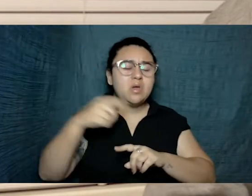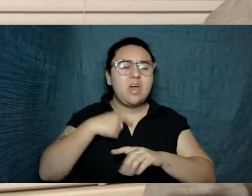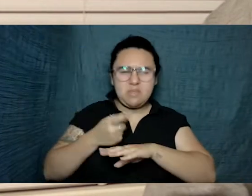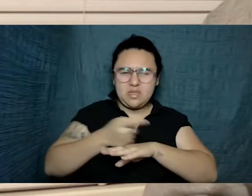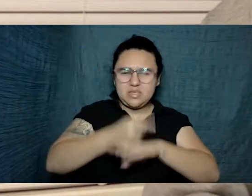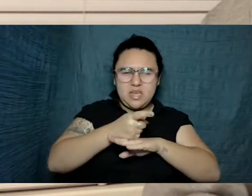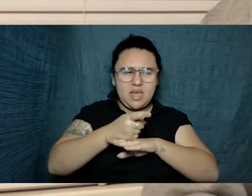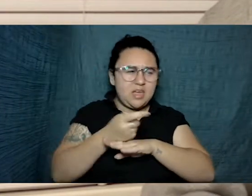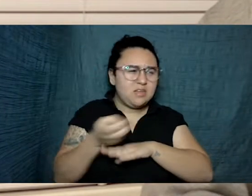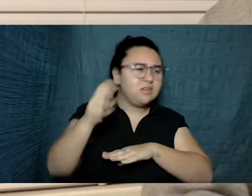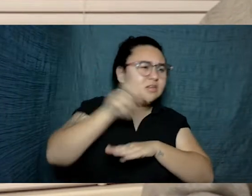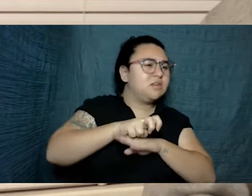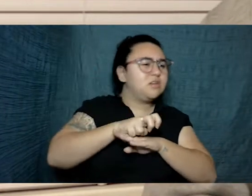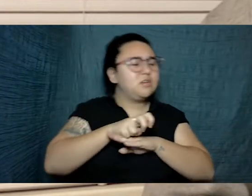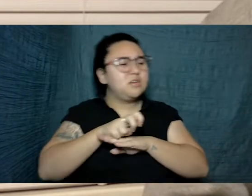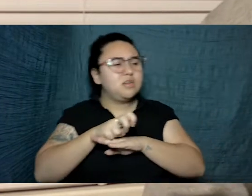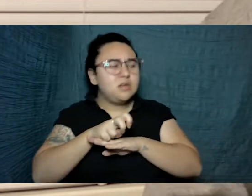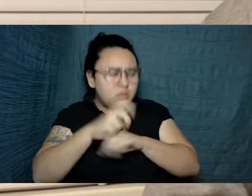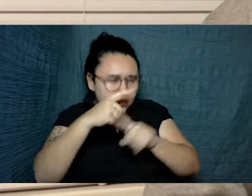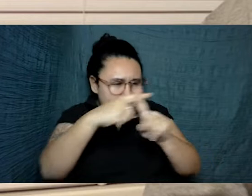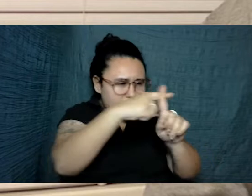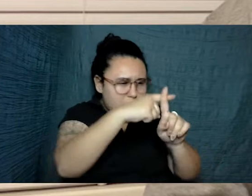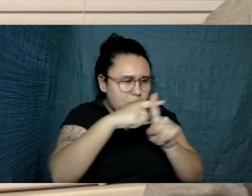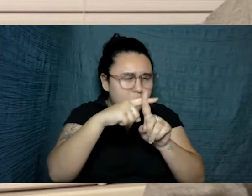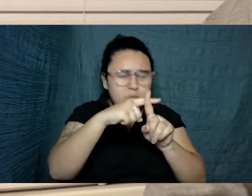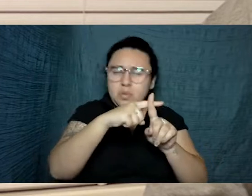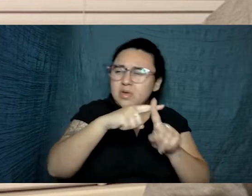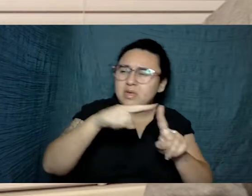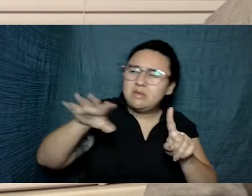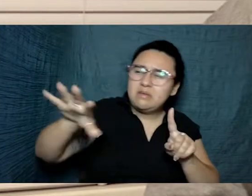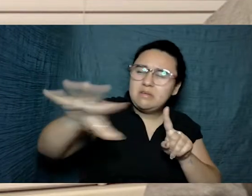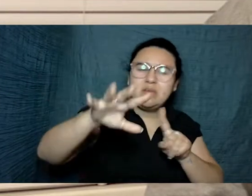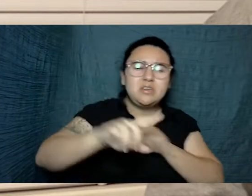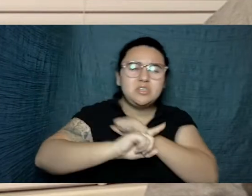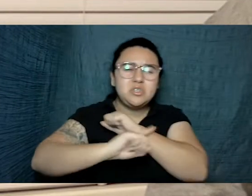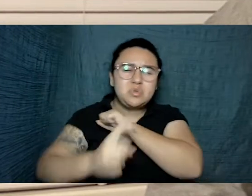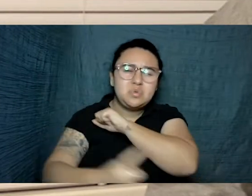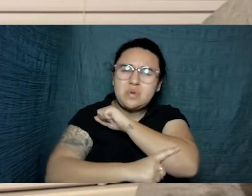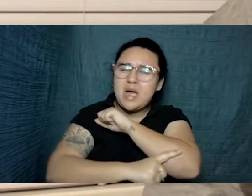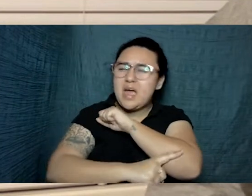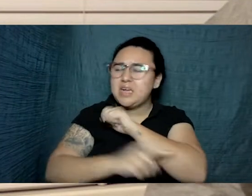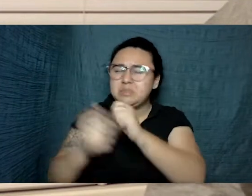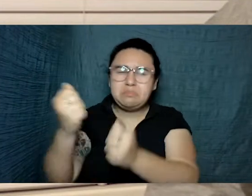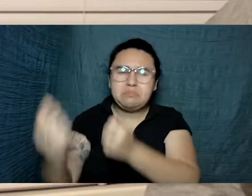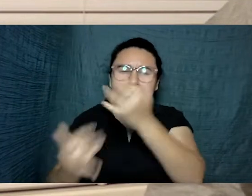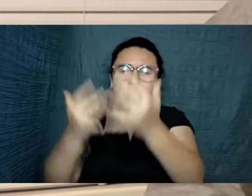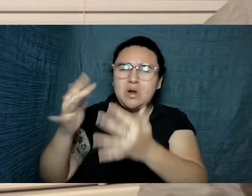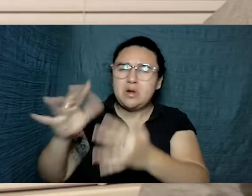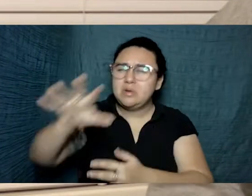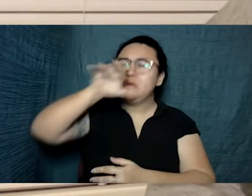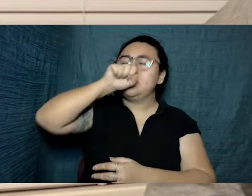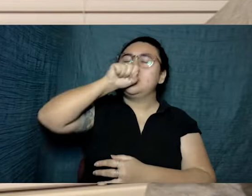the tank track BFE atop the raised road, I was surrounded by ever-burning trash pits. Their smoke and death and decomposition clinging